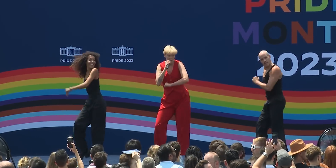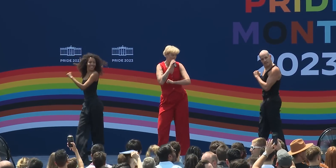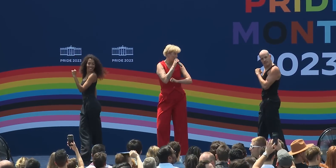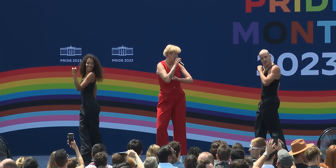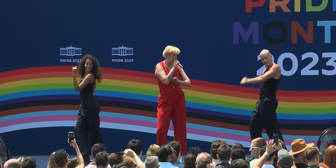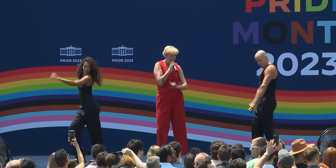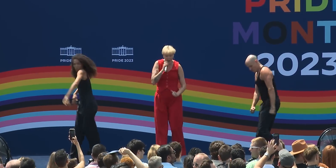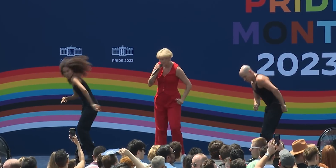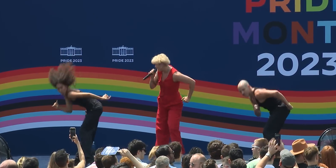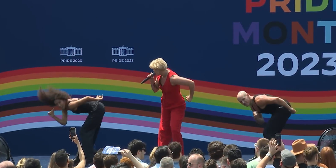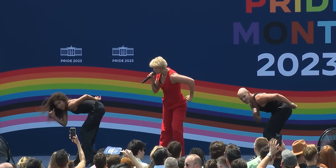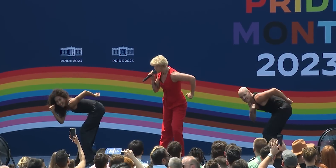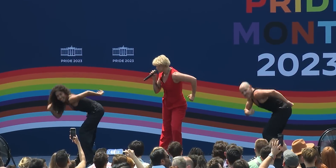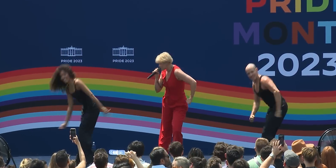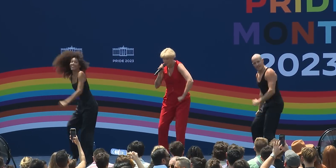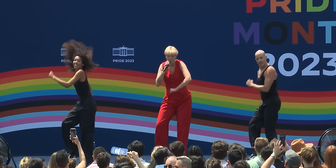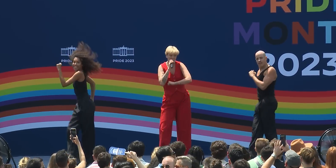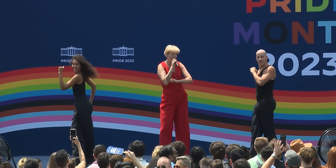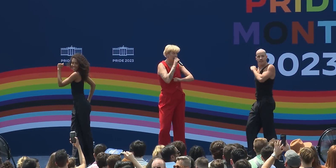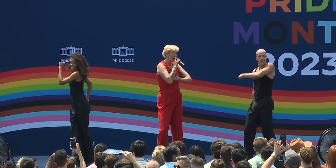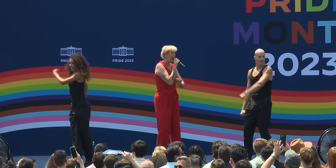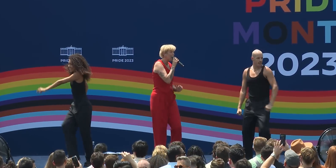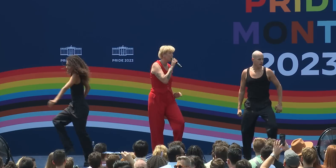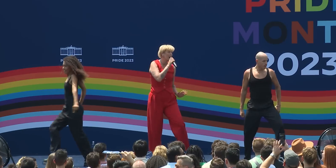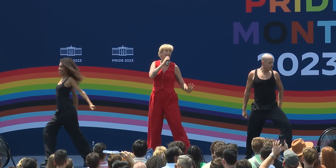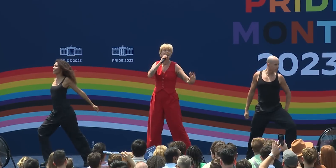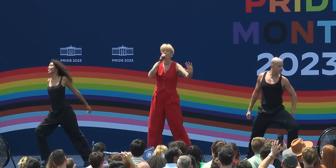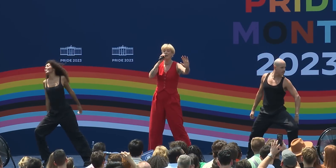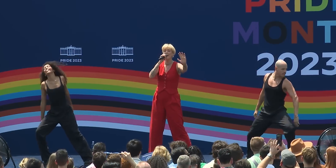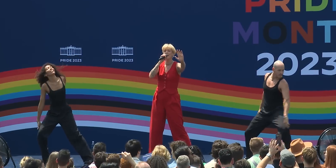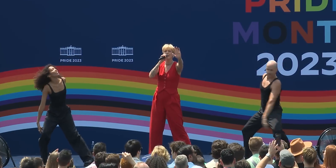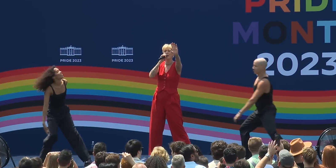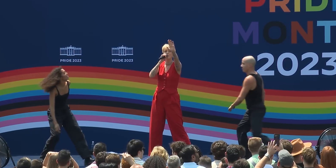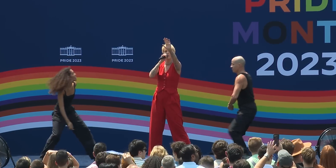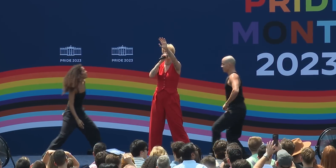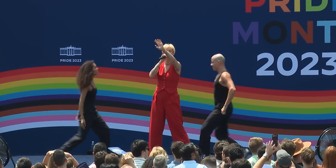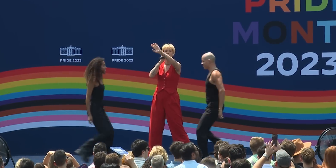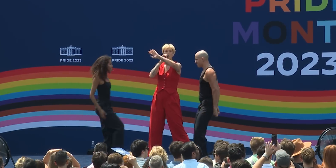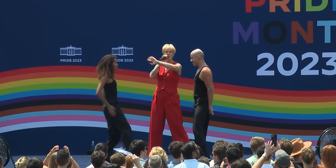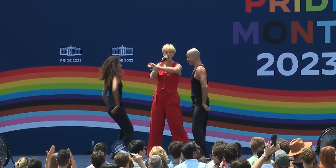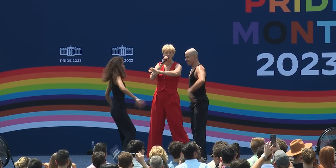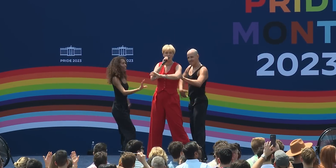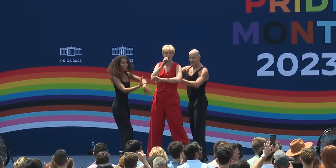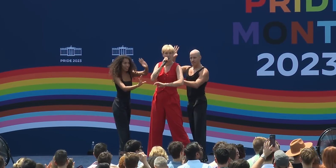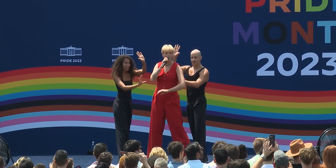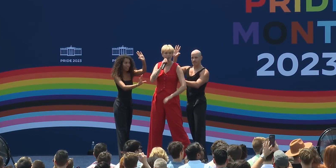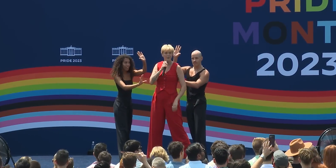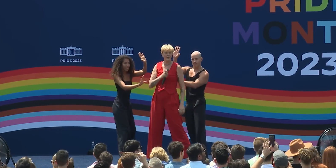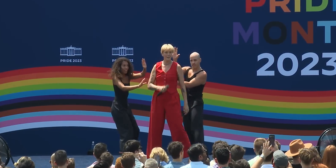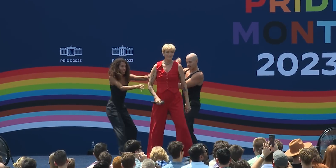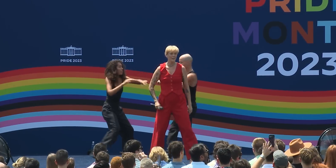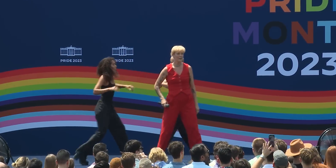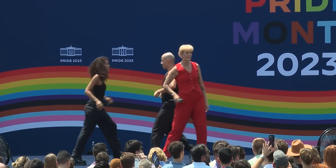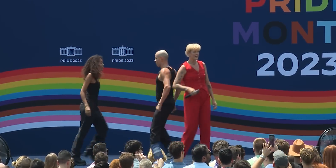Always late and always loud, couldn't seem to figure out a way to be enough for them to